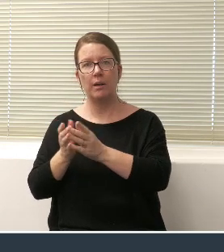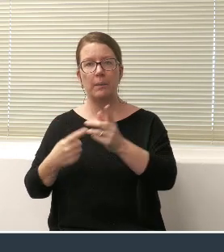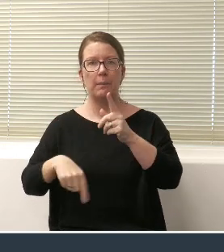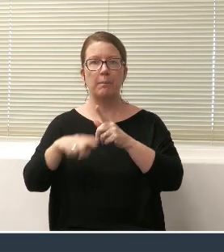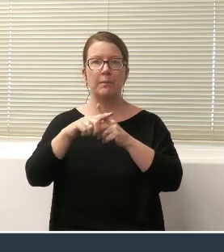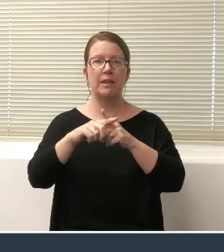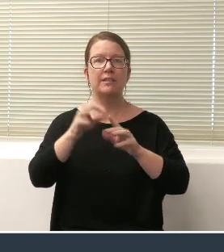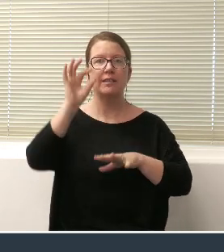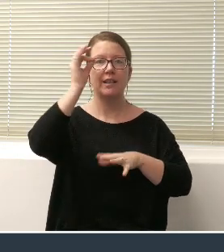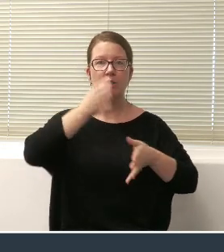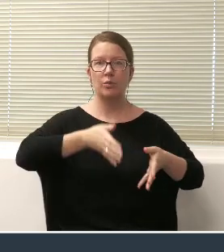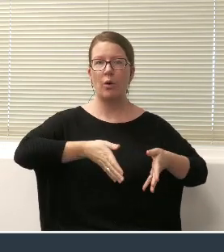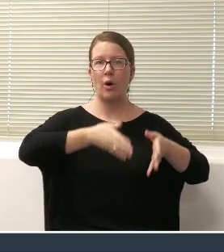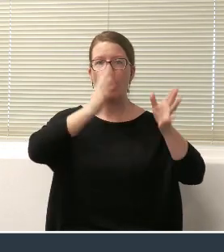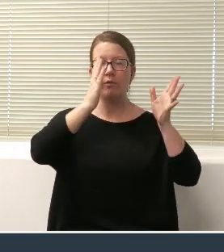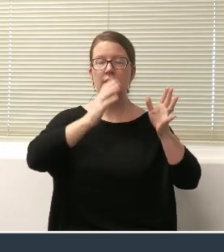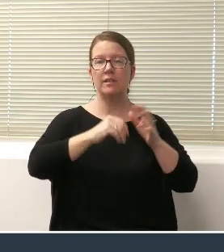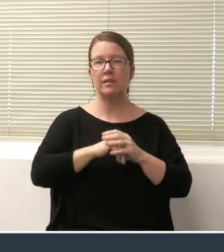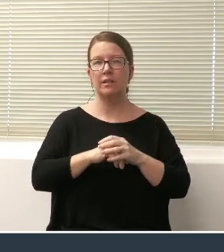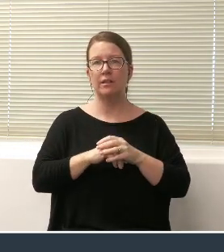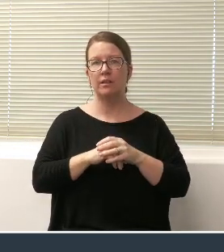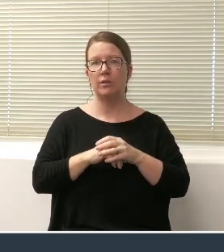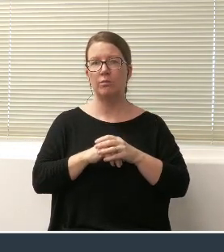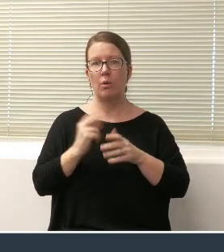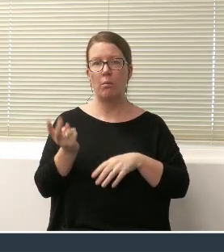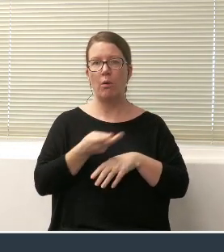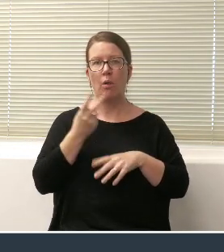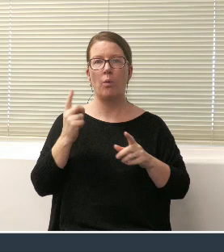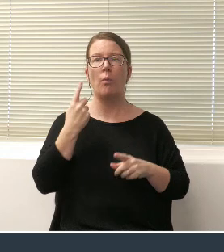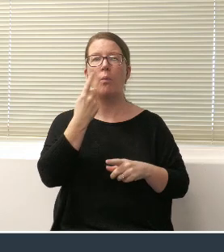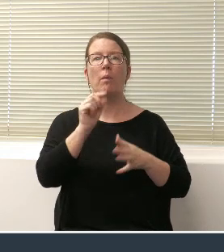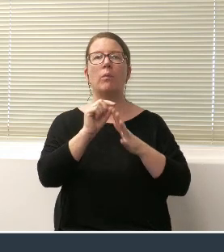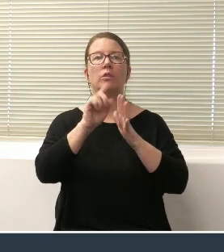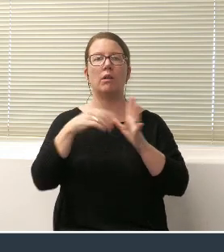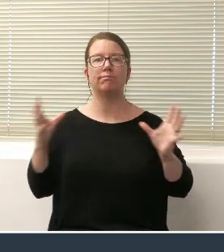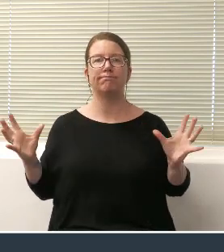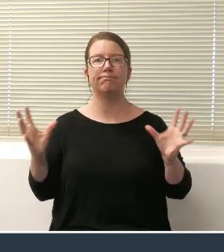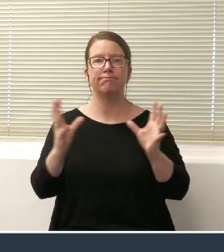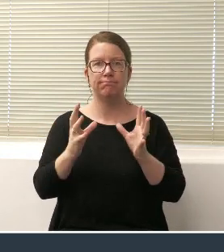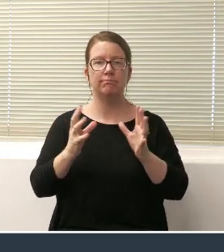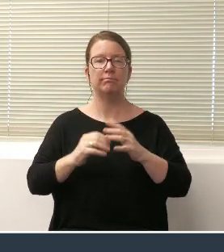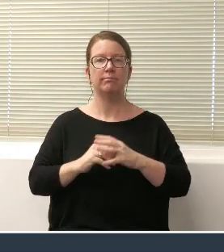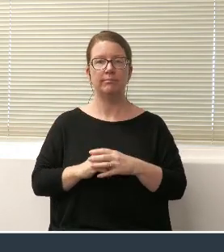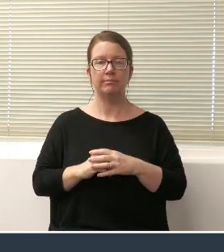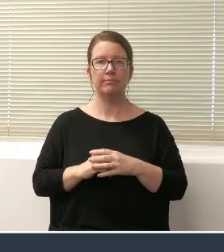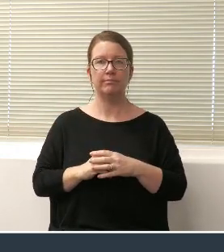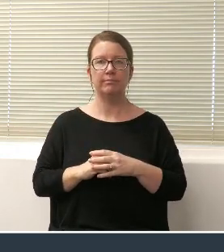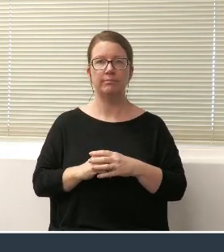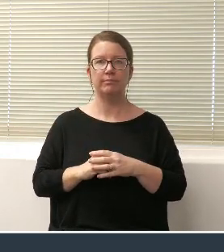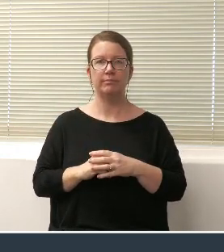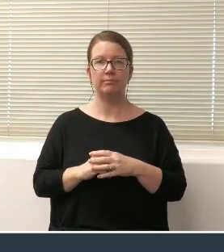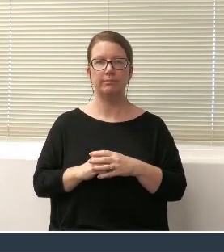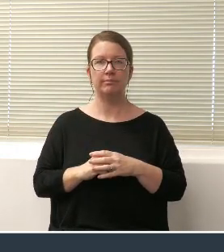council office accommodation as one, and I